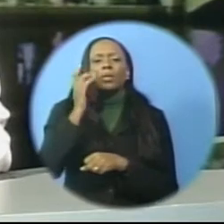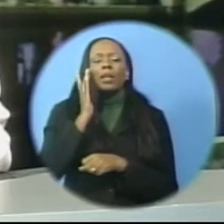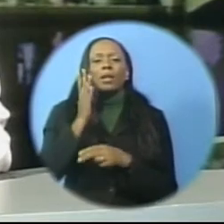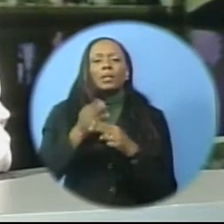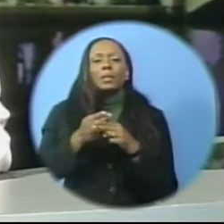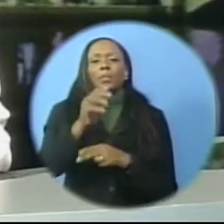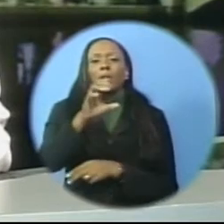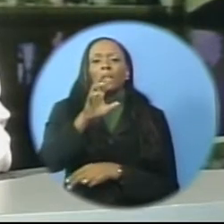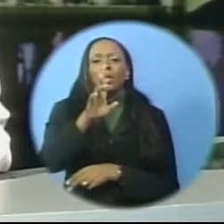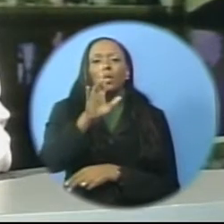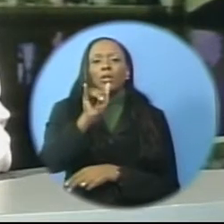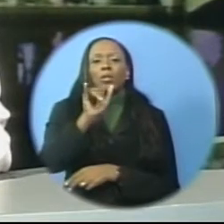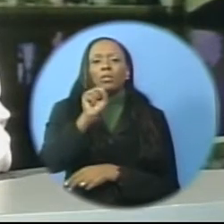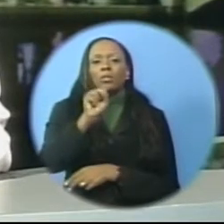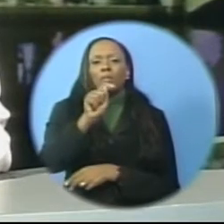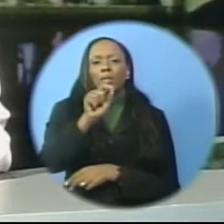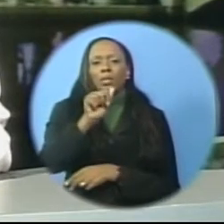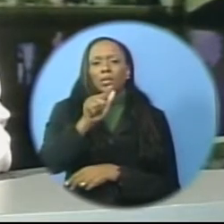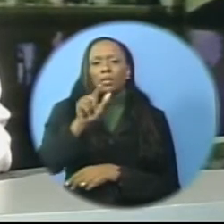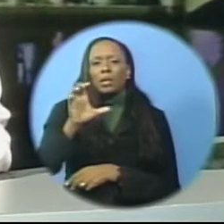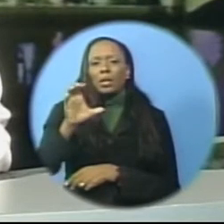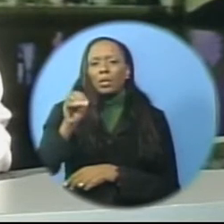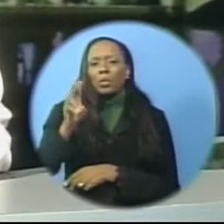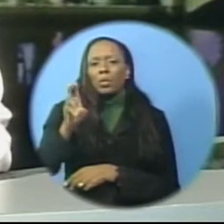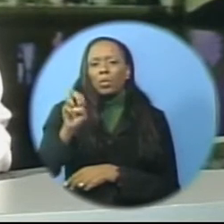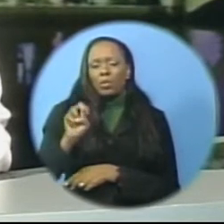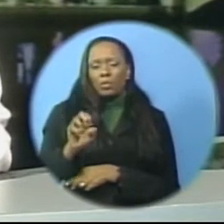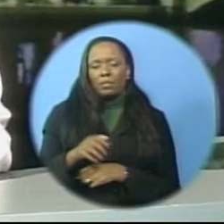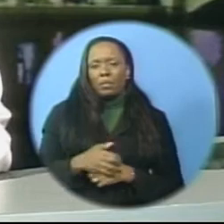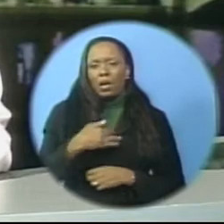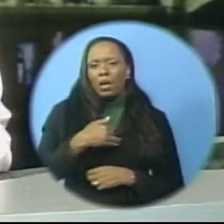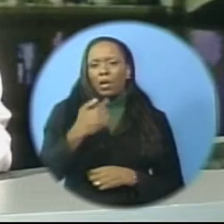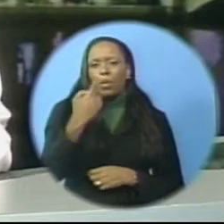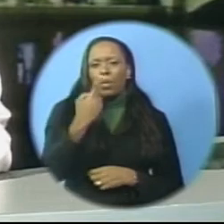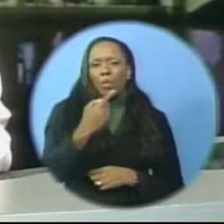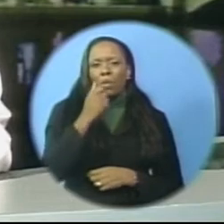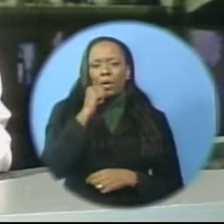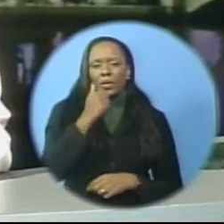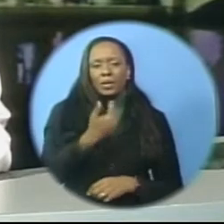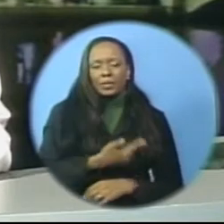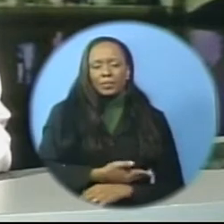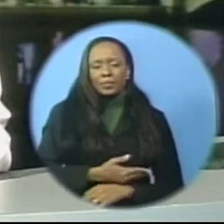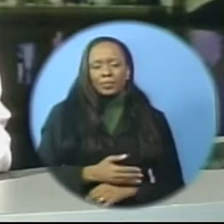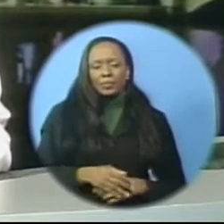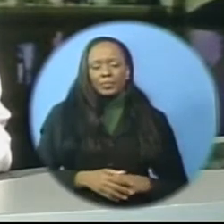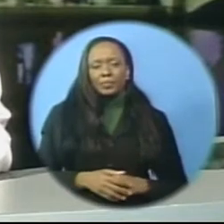Crystal Cove Hotel in St. James and is survived by her only child, a daughter.